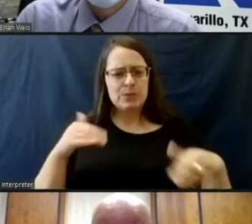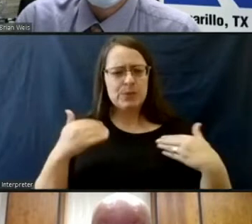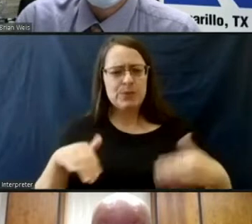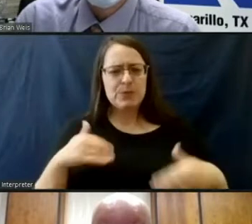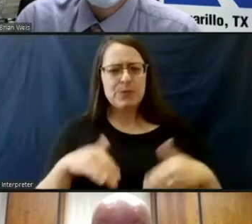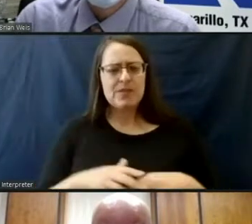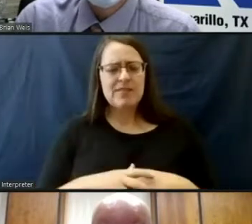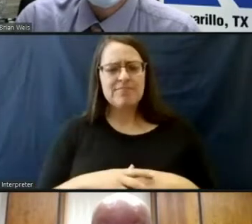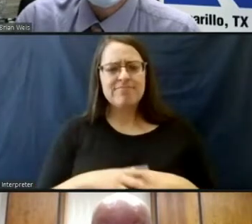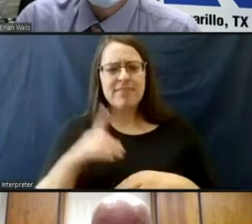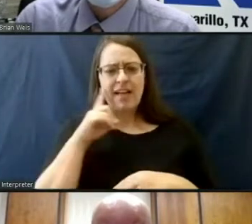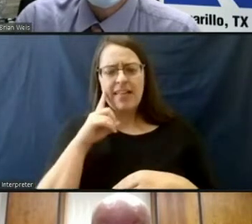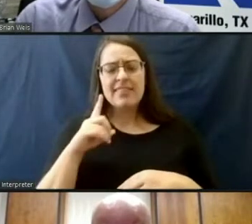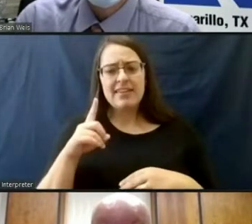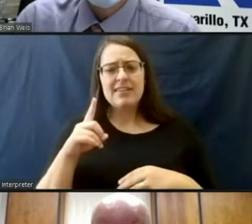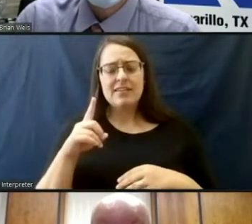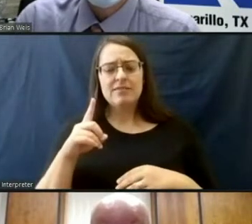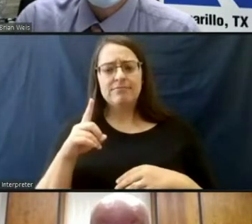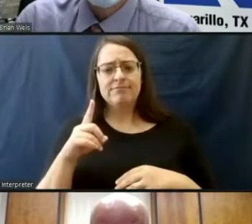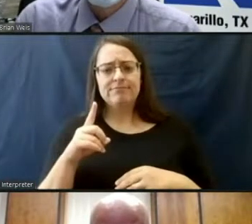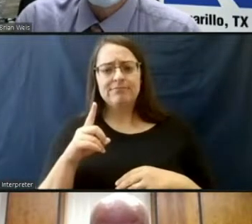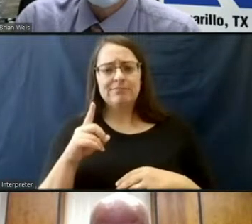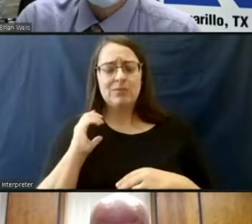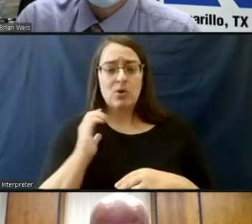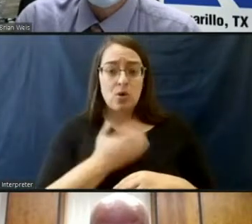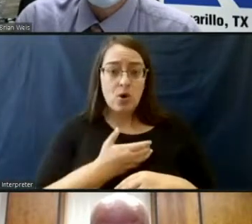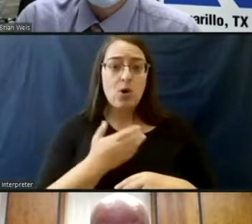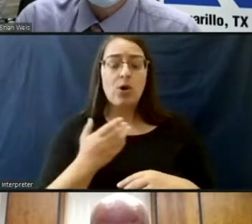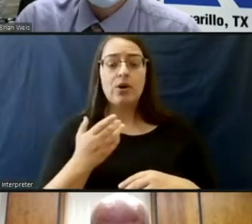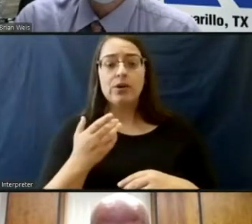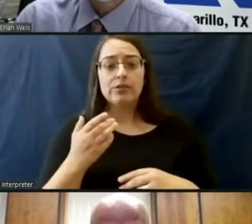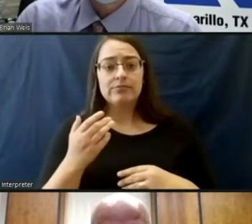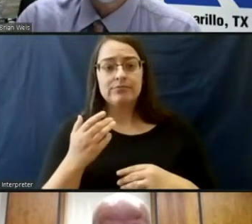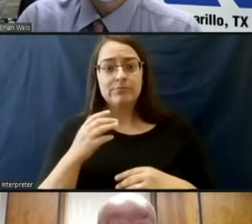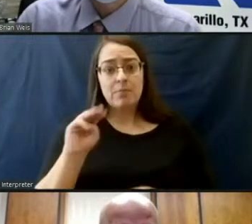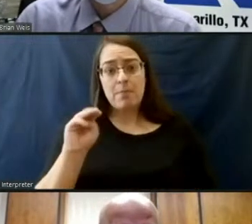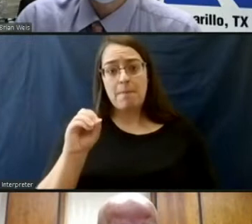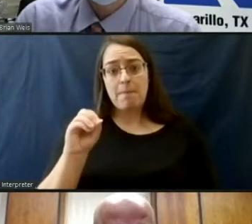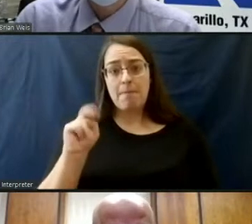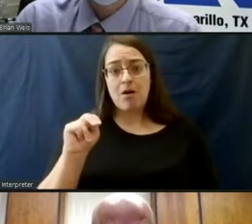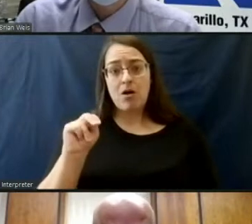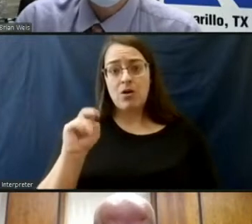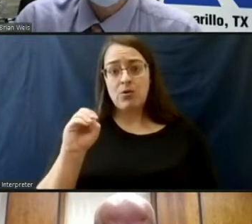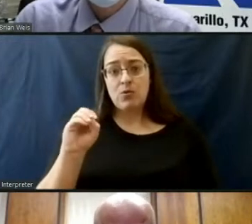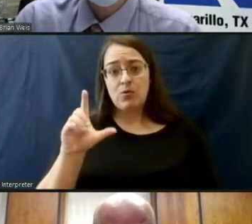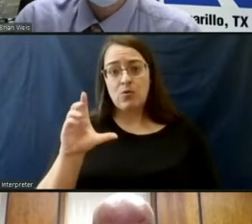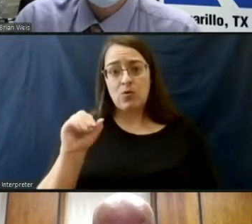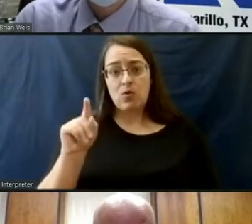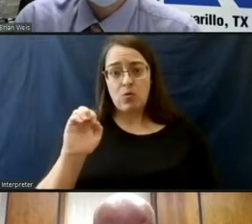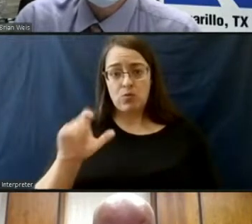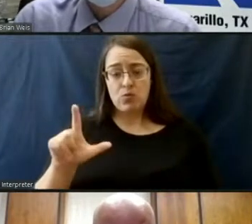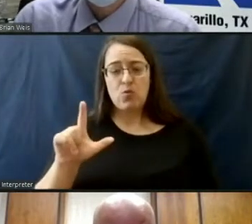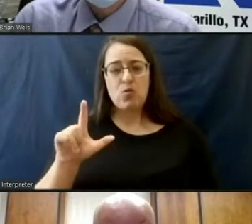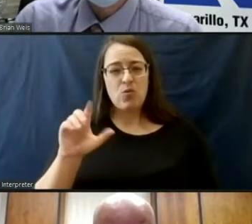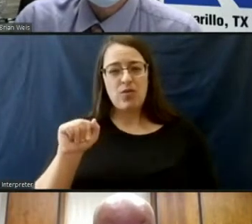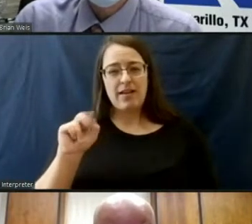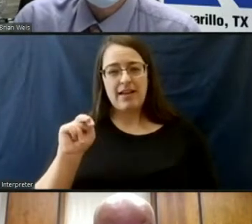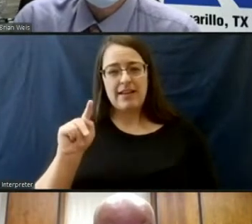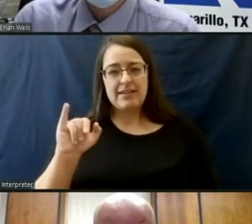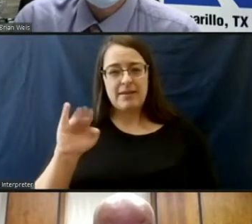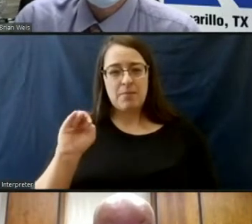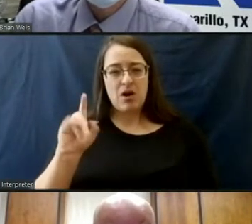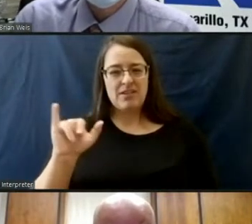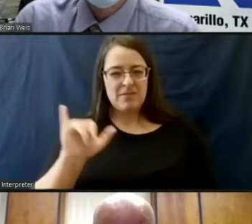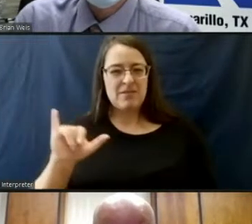our judicious and liberal use of the monoclonal antibodies, the Regeneron, for many patients that